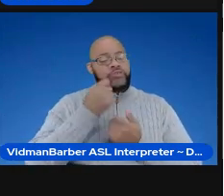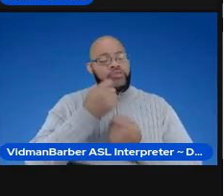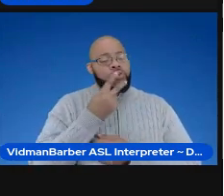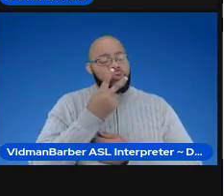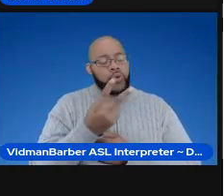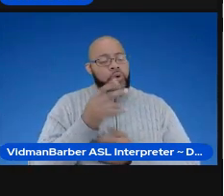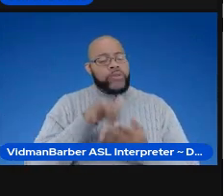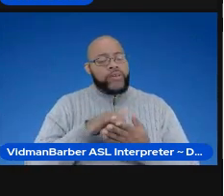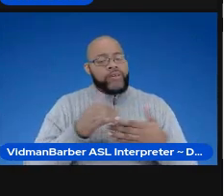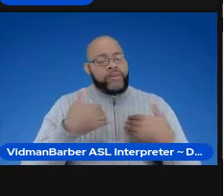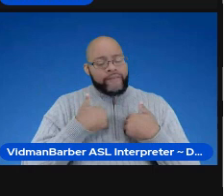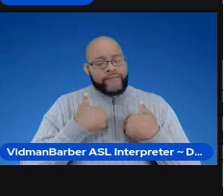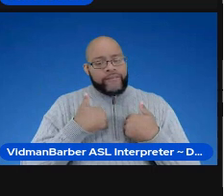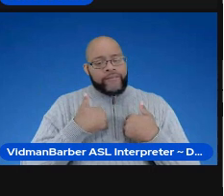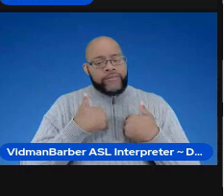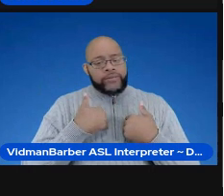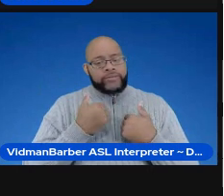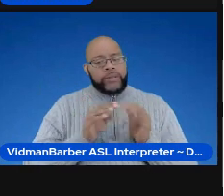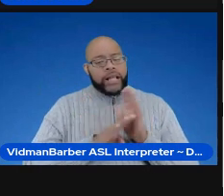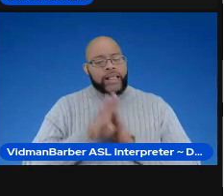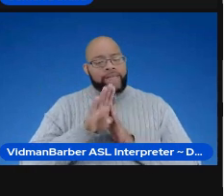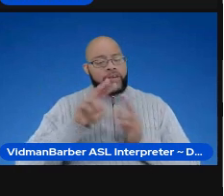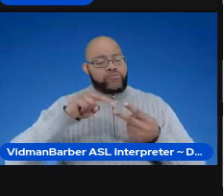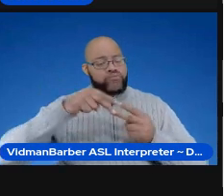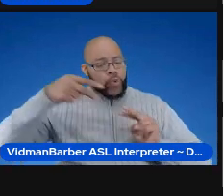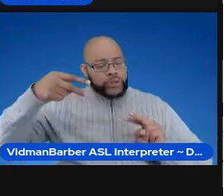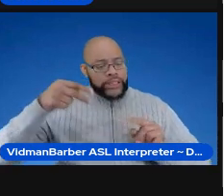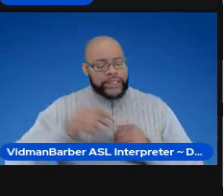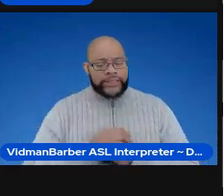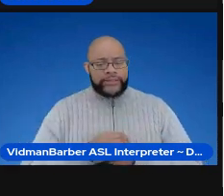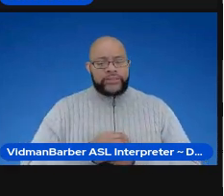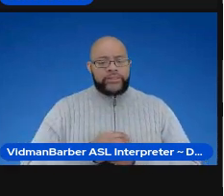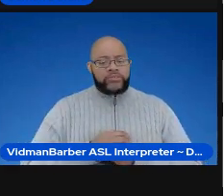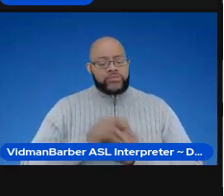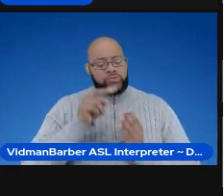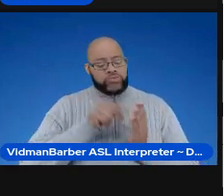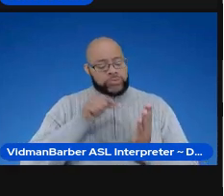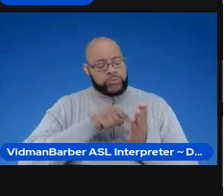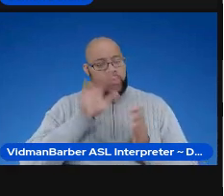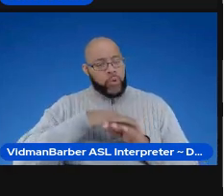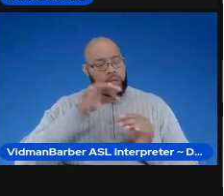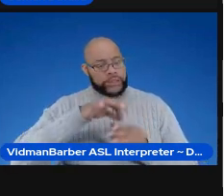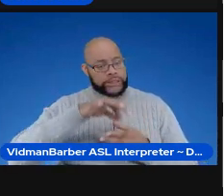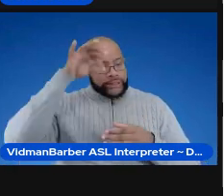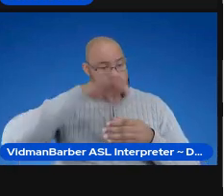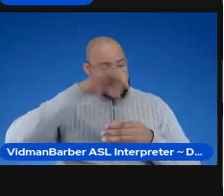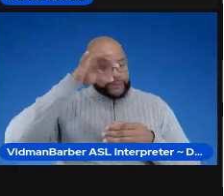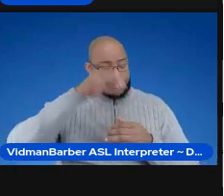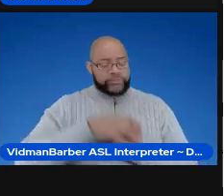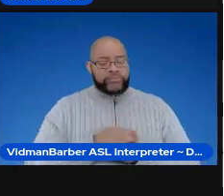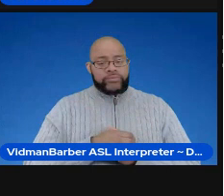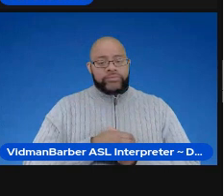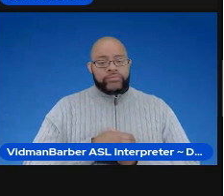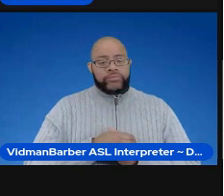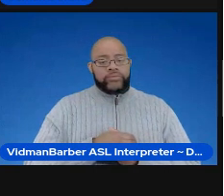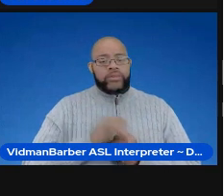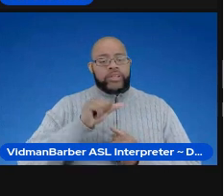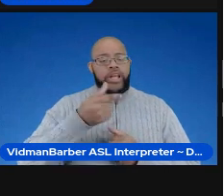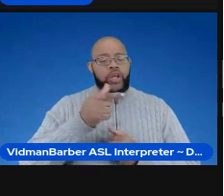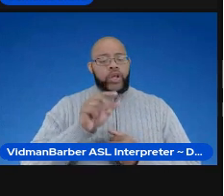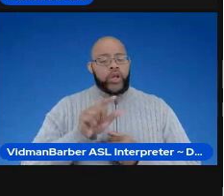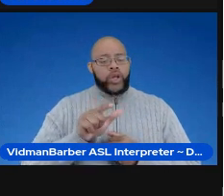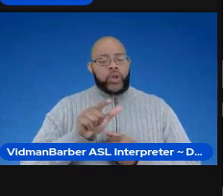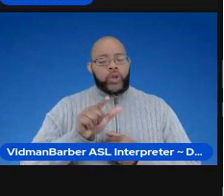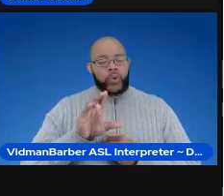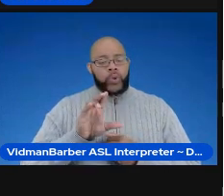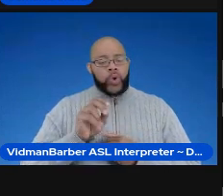there was an elevated protein read on these dipsticks, and then depleted glucose level. And